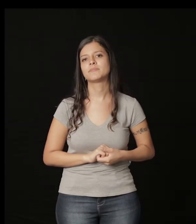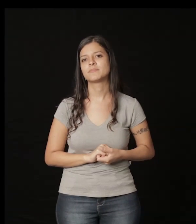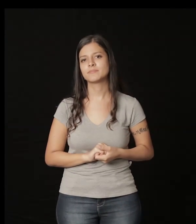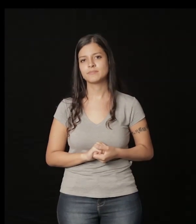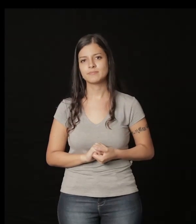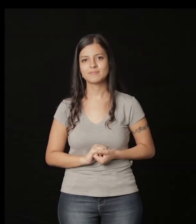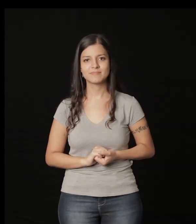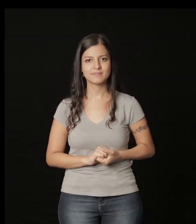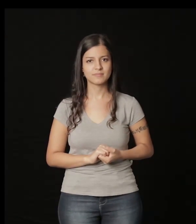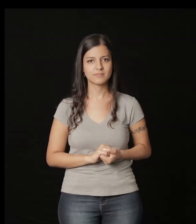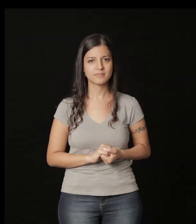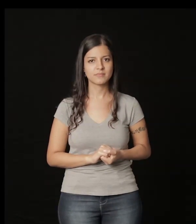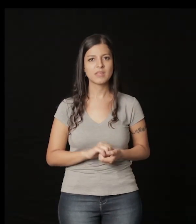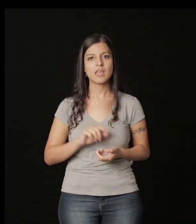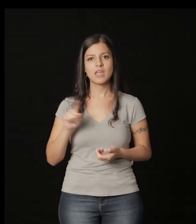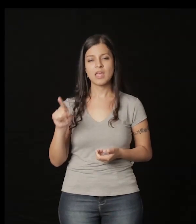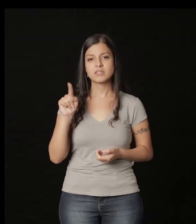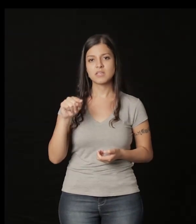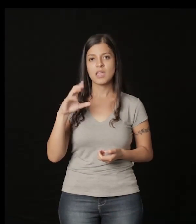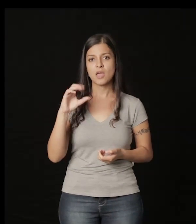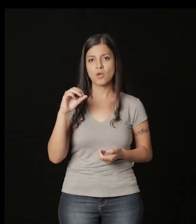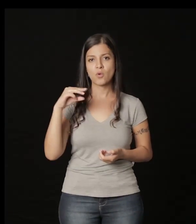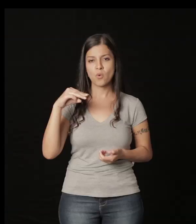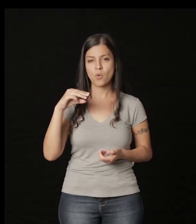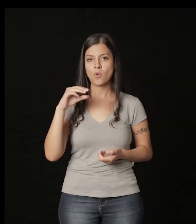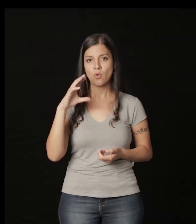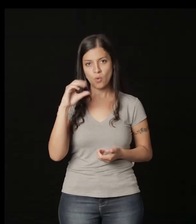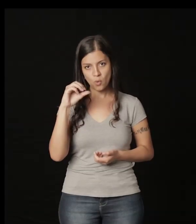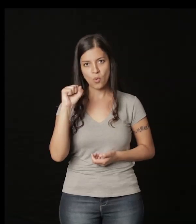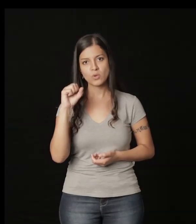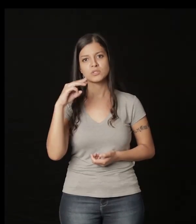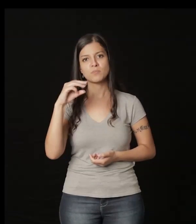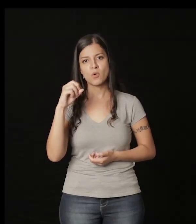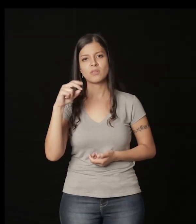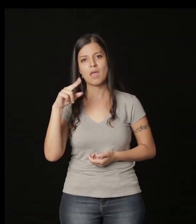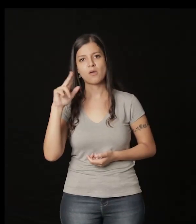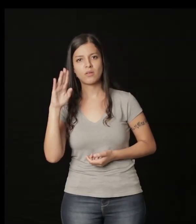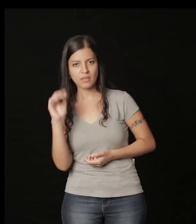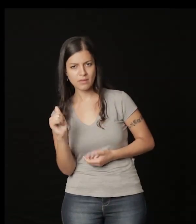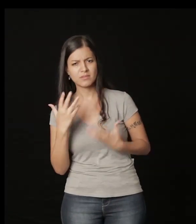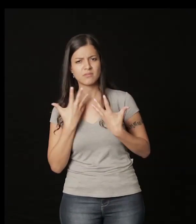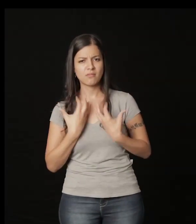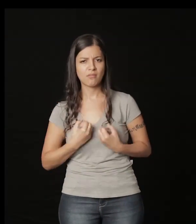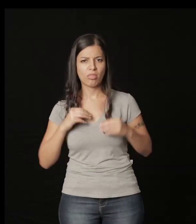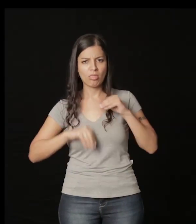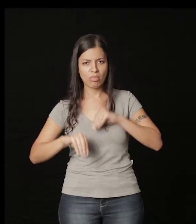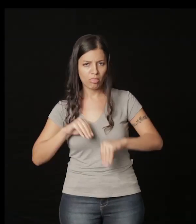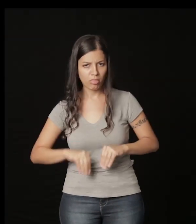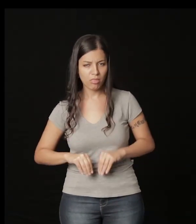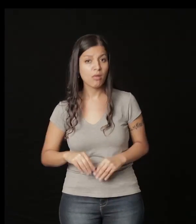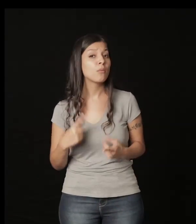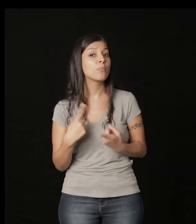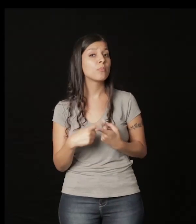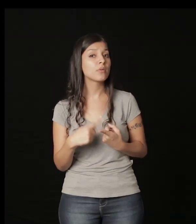That's a very depressed cosmonaut, by the way. The reason he's depressed is that he never went to